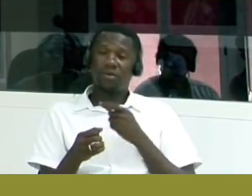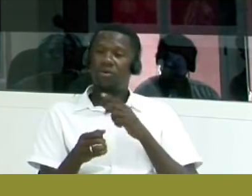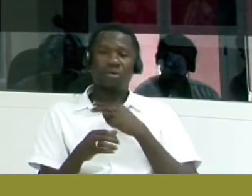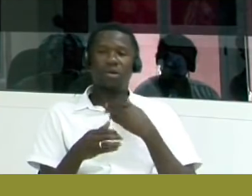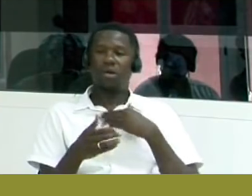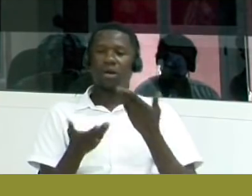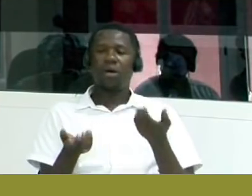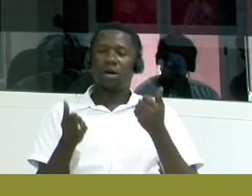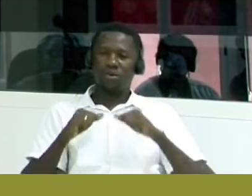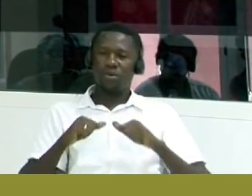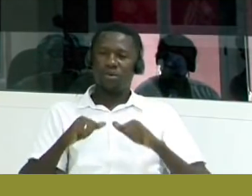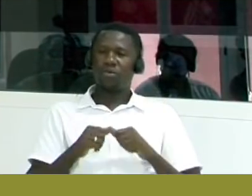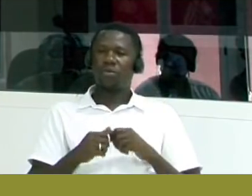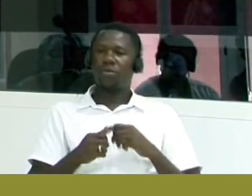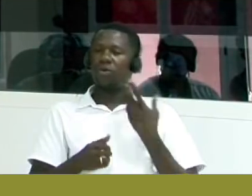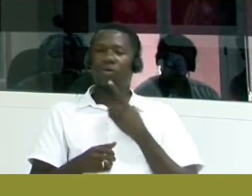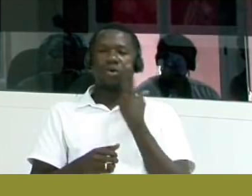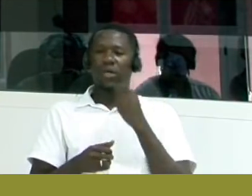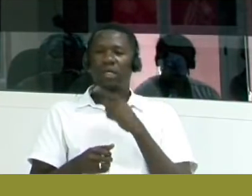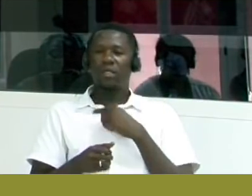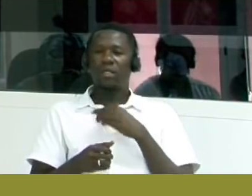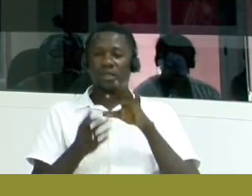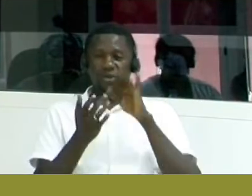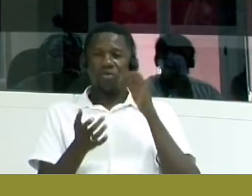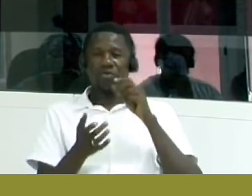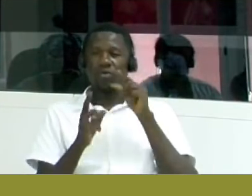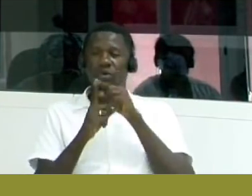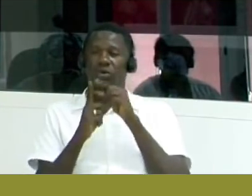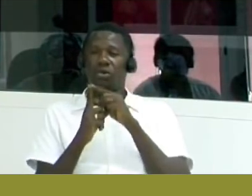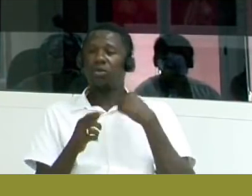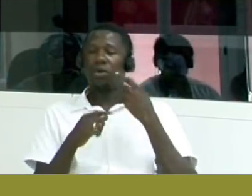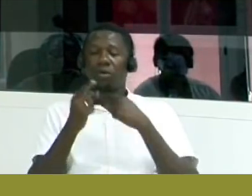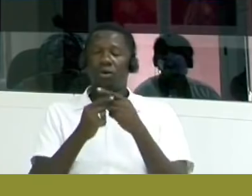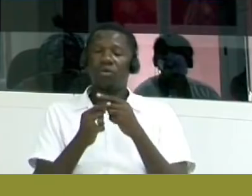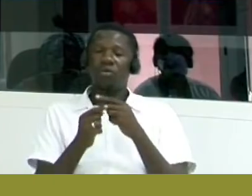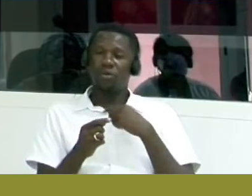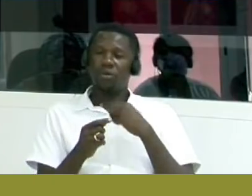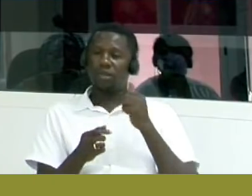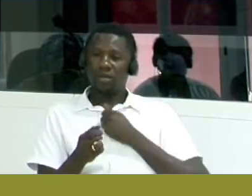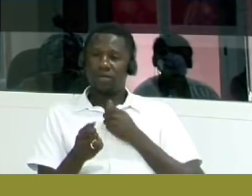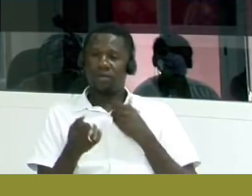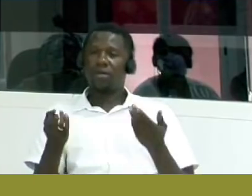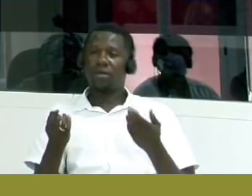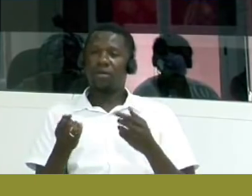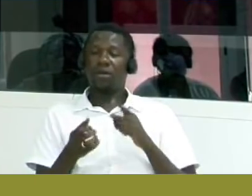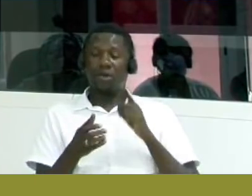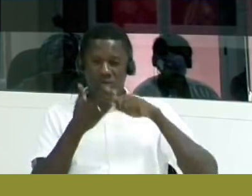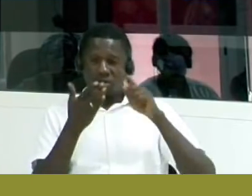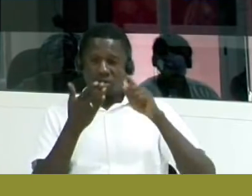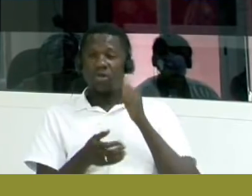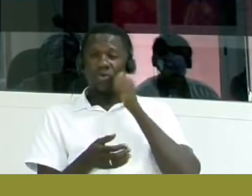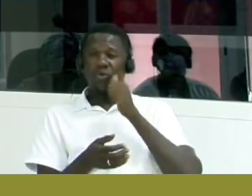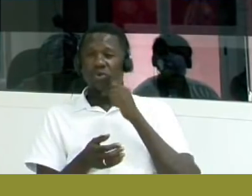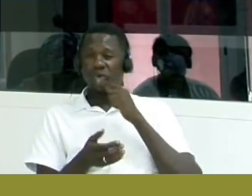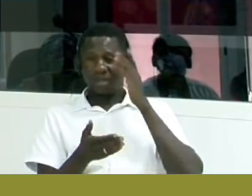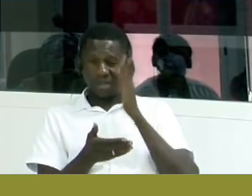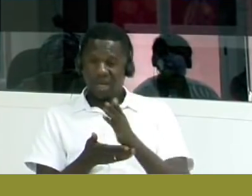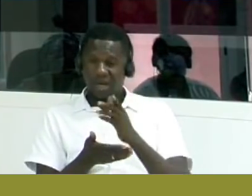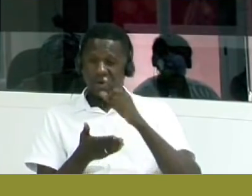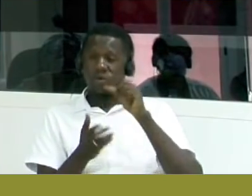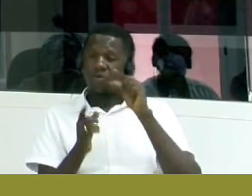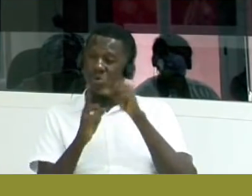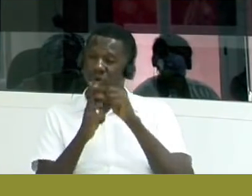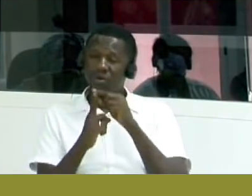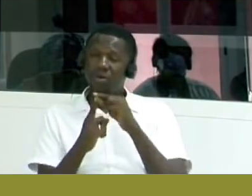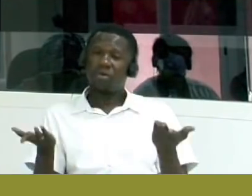not a question of being afraid. I don't like the choice of word. It's not a matter of being afraid. Correct. Use the right word. It's not a question of being afraid. Use